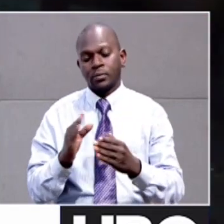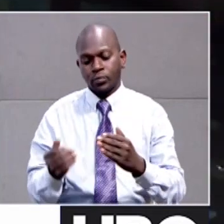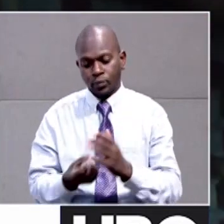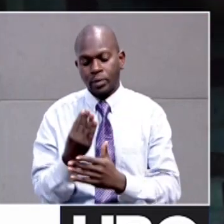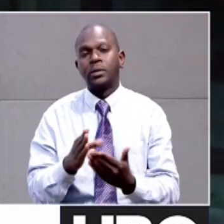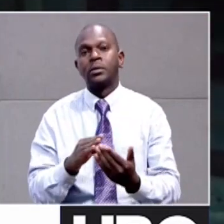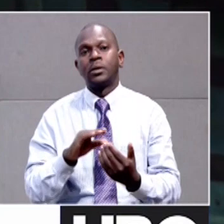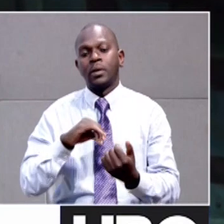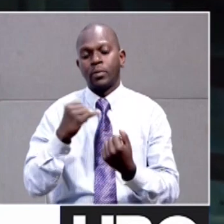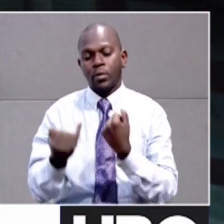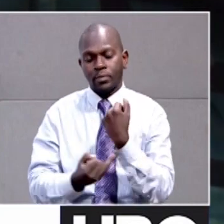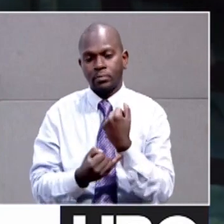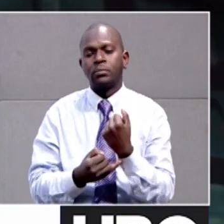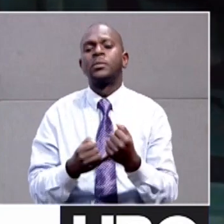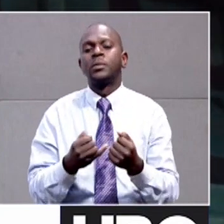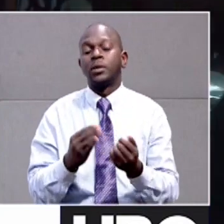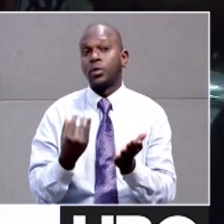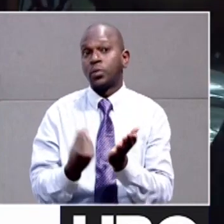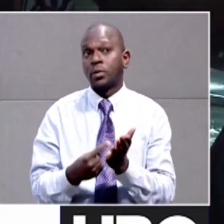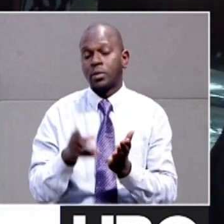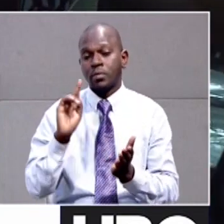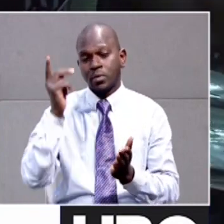youth in Uganda. What remains is